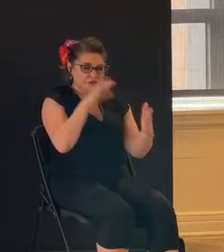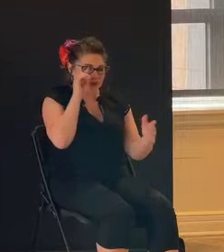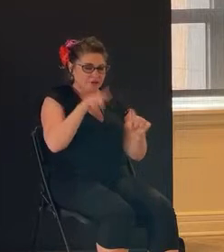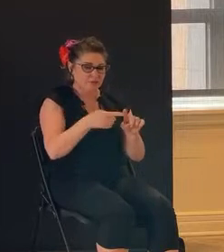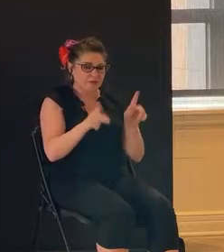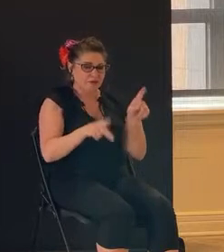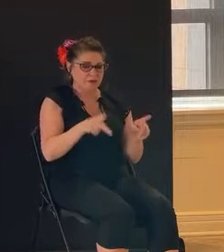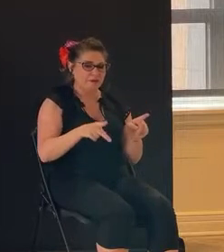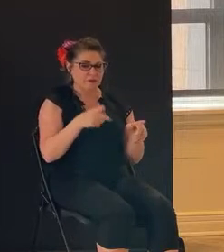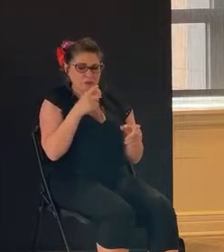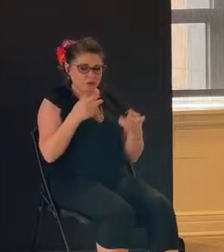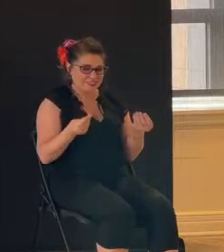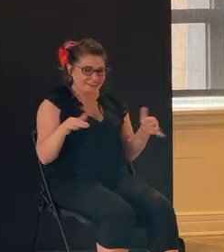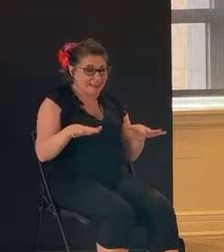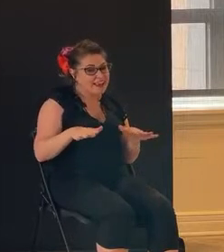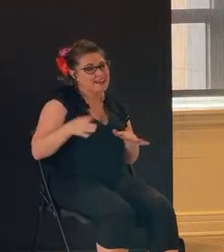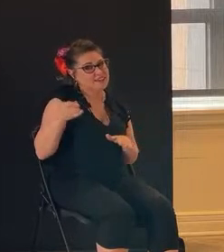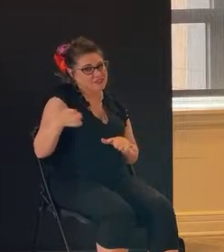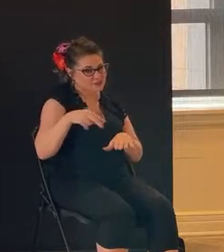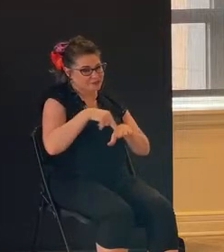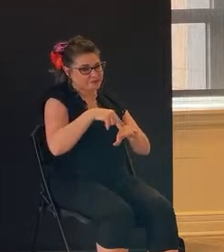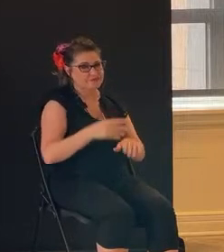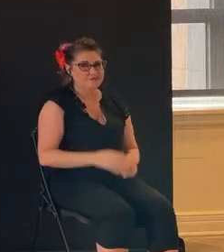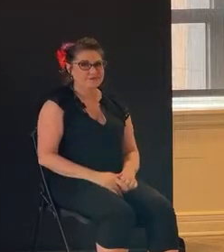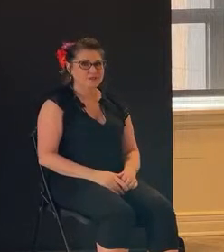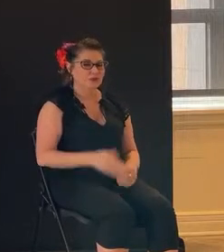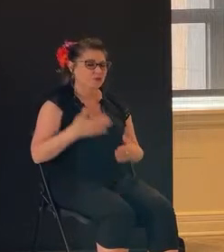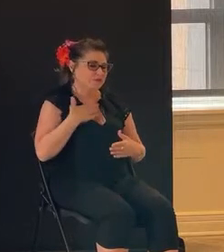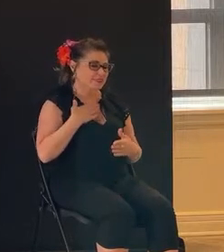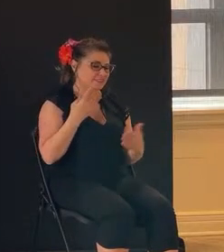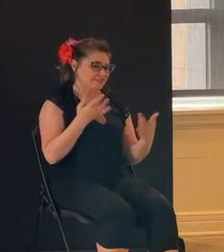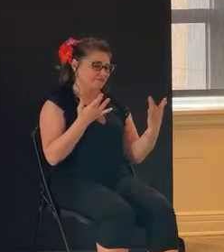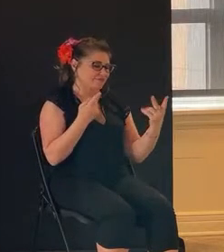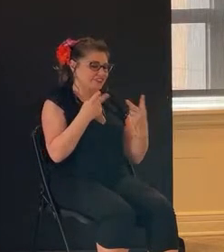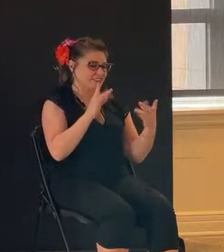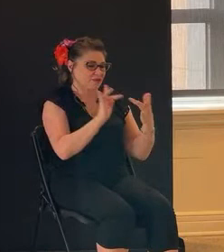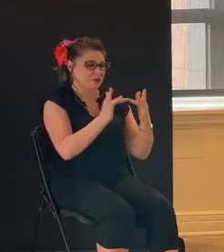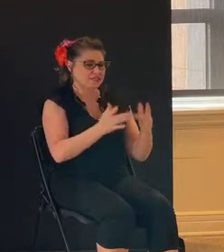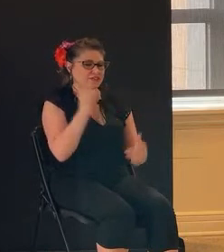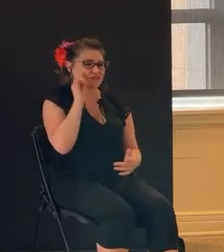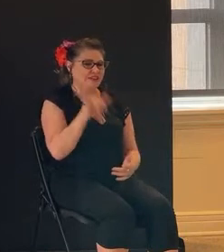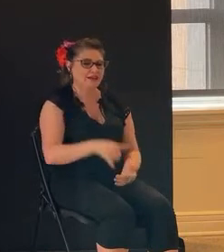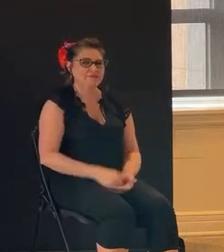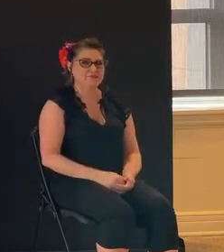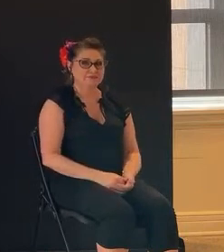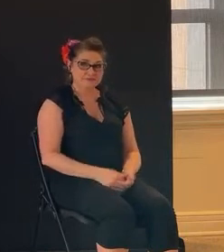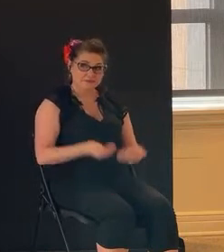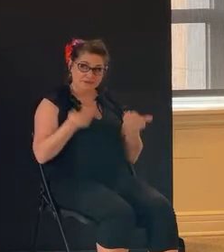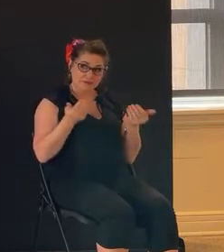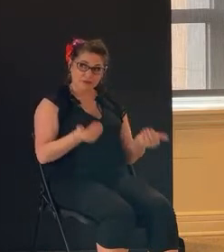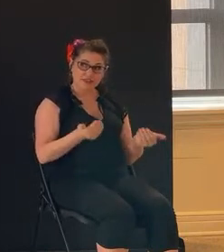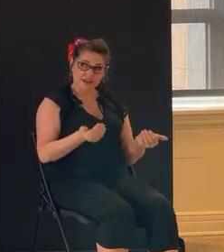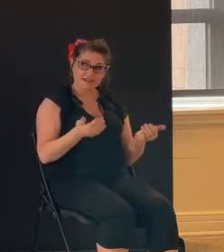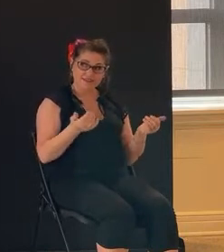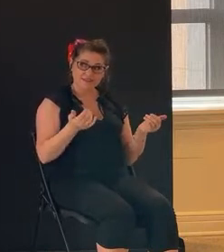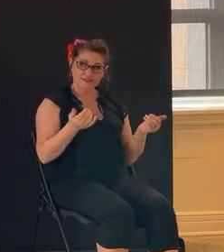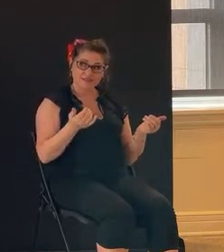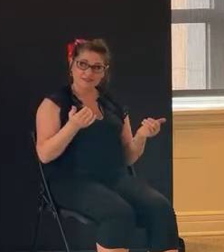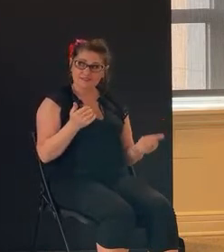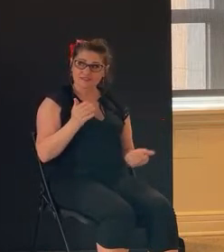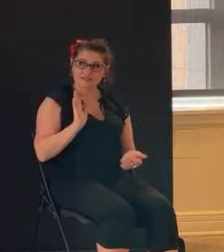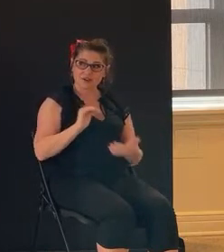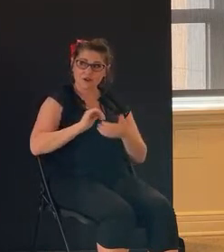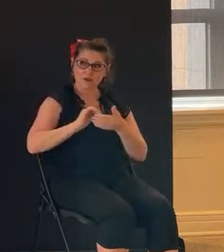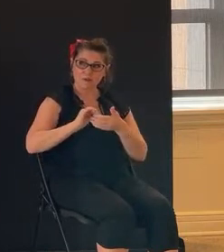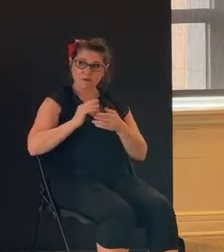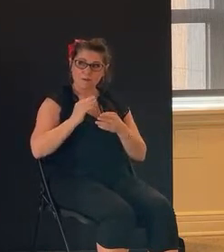you're on, so we encourage you to please visit their websites and learn more. And with that, I will let our lovely partner at HistoryLink, Kiko